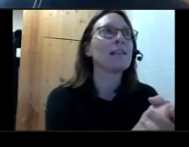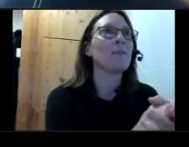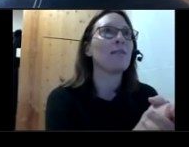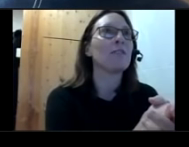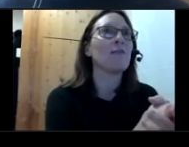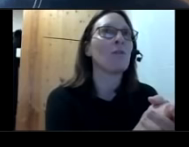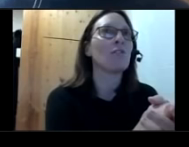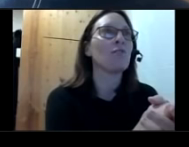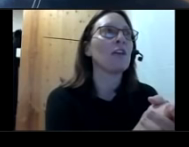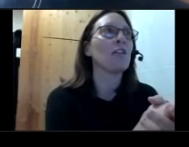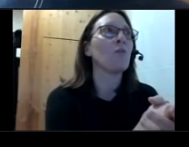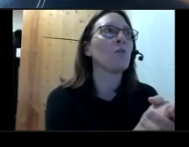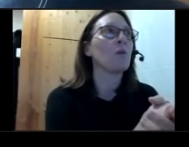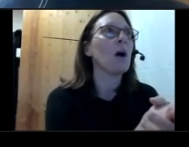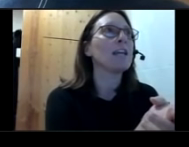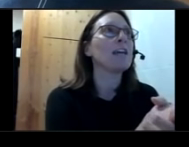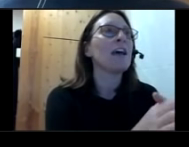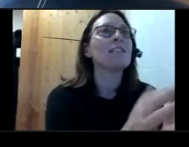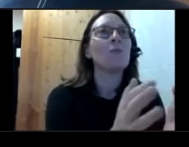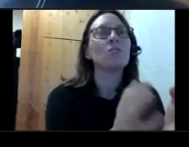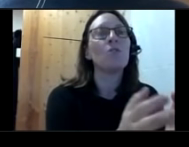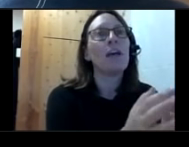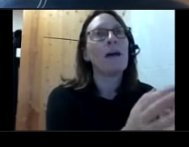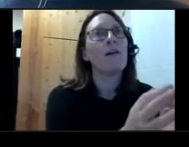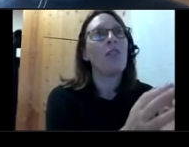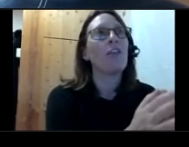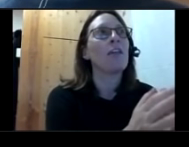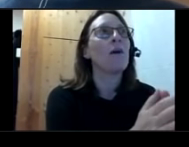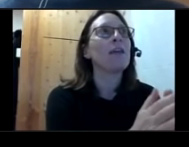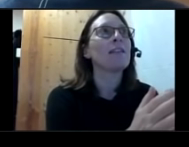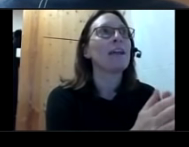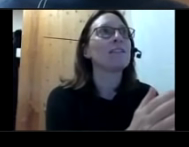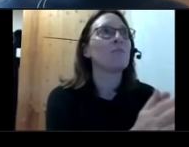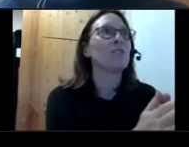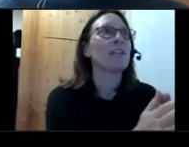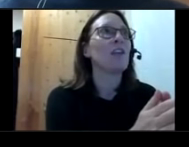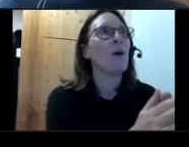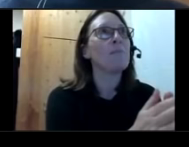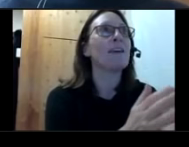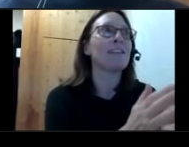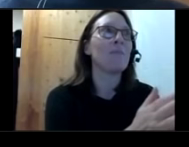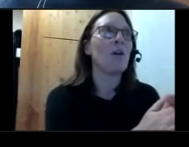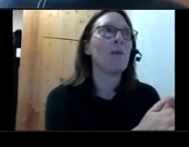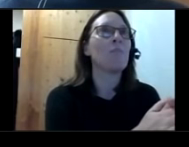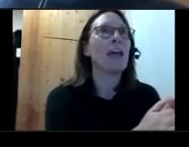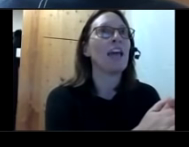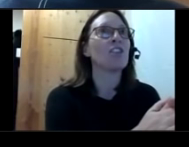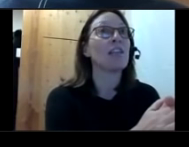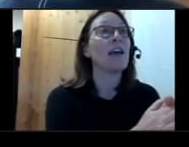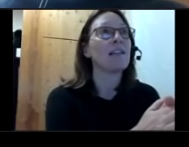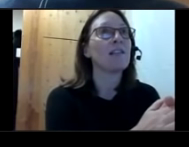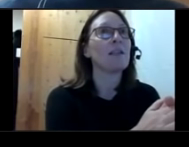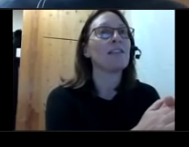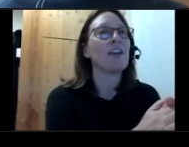basics as well to give you a good feel of what's required. So we're talking about the Public Sector Bodies Websites and Mobile